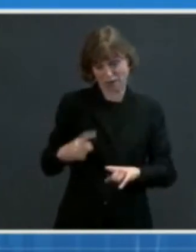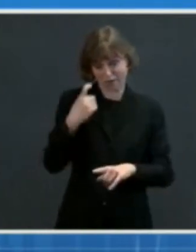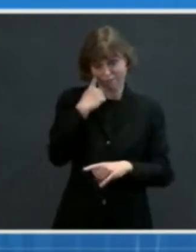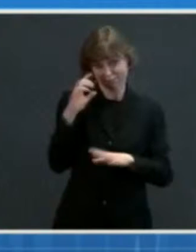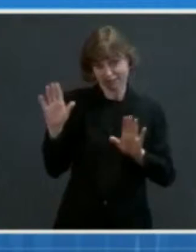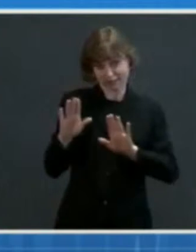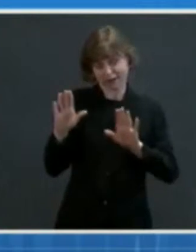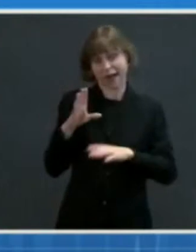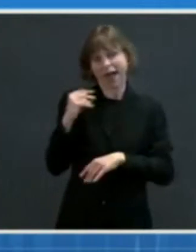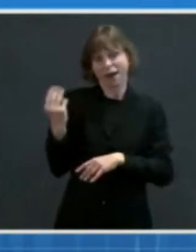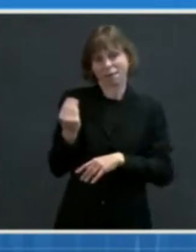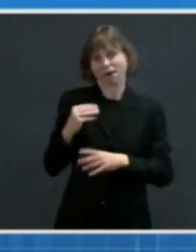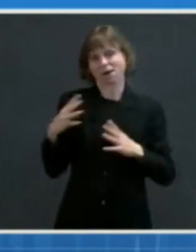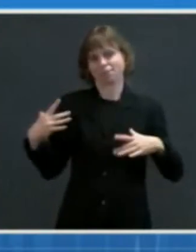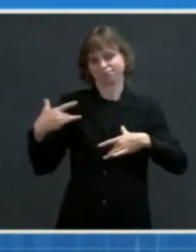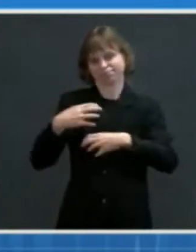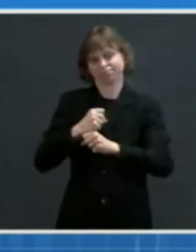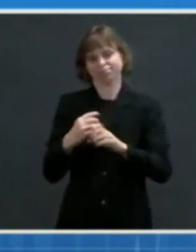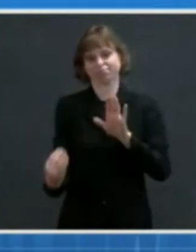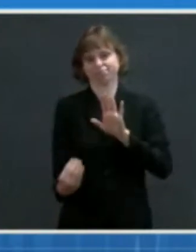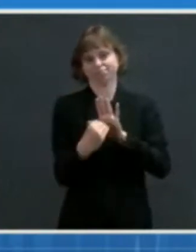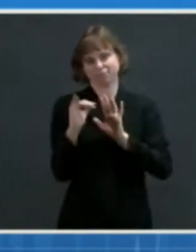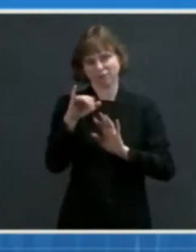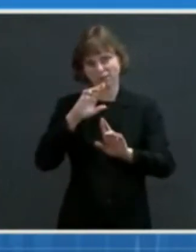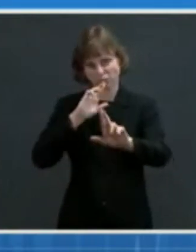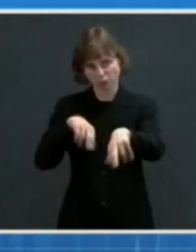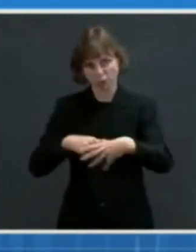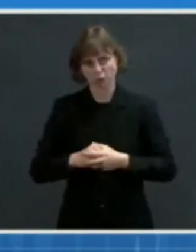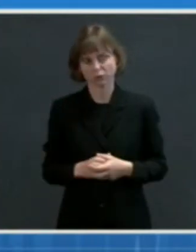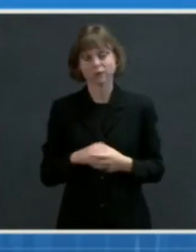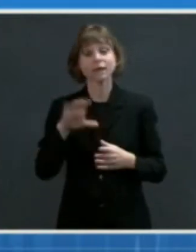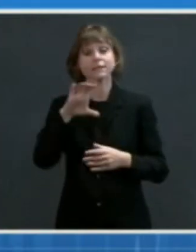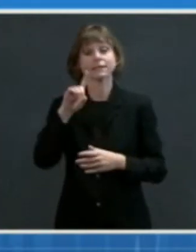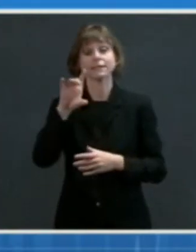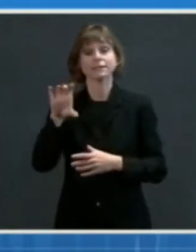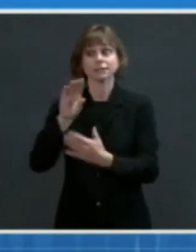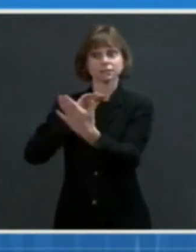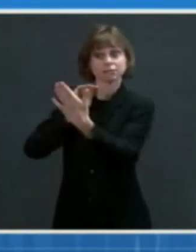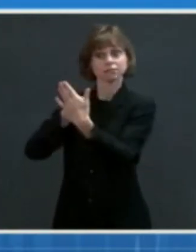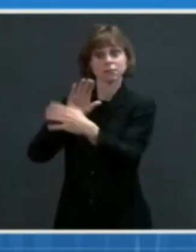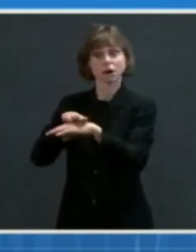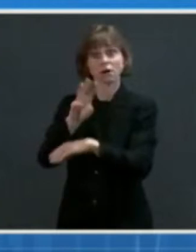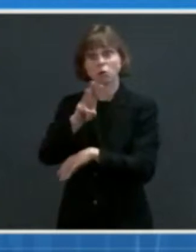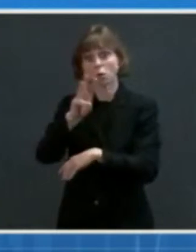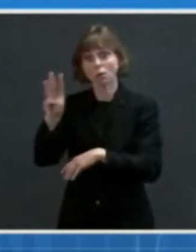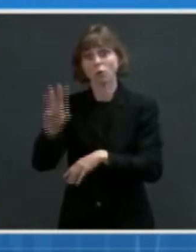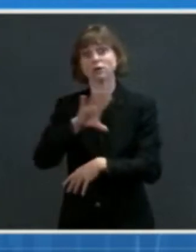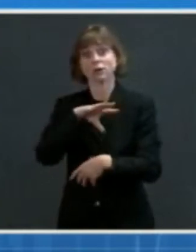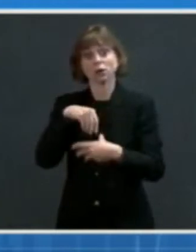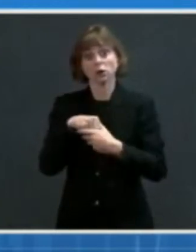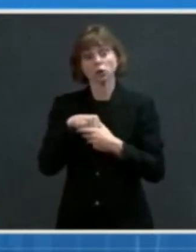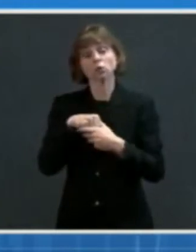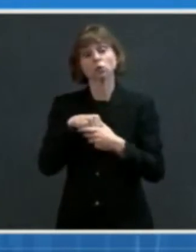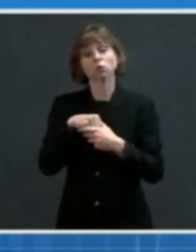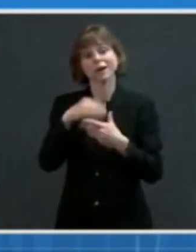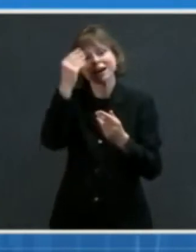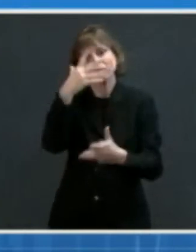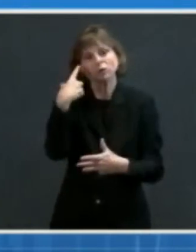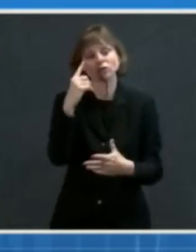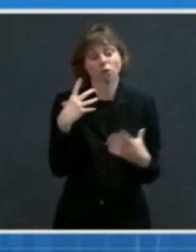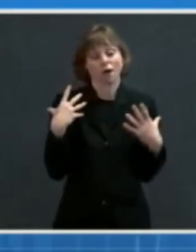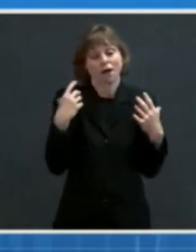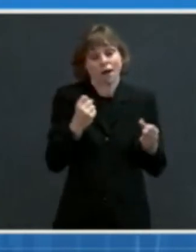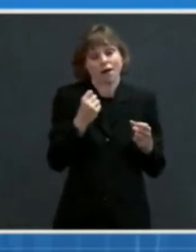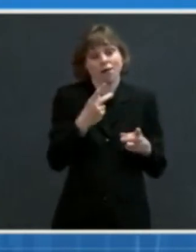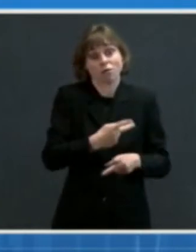Monday. CDC has now also updated its website to provide easy-to-find information for both healthcare providers and the